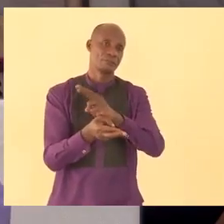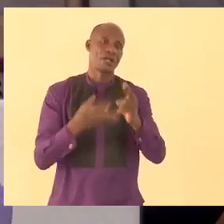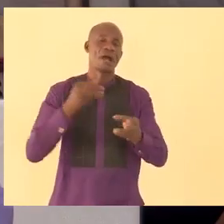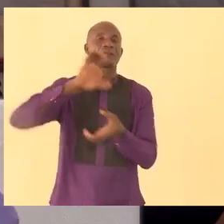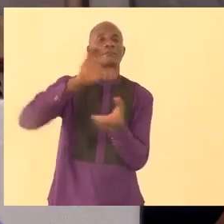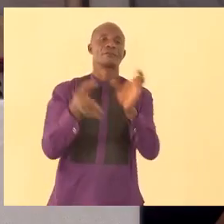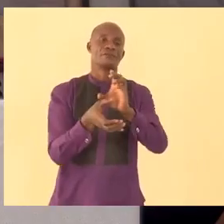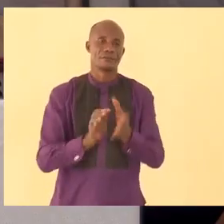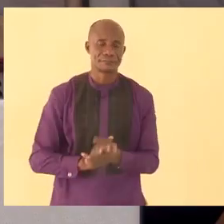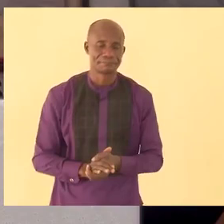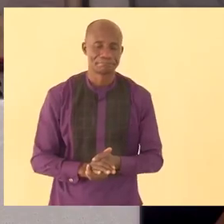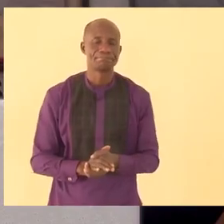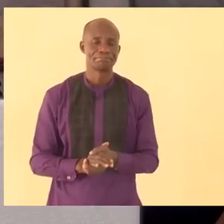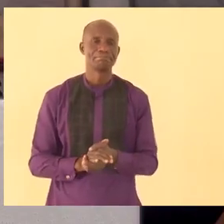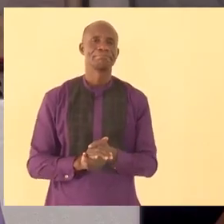and conversion.